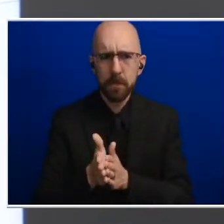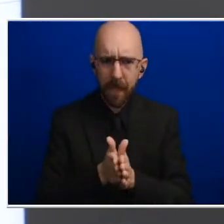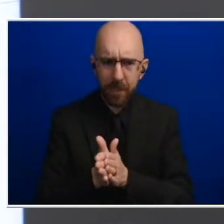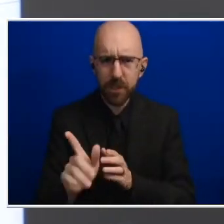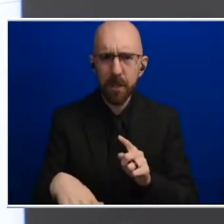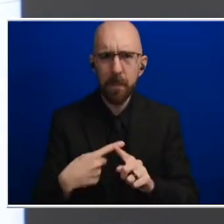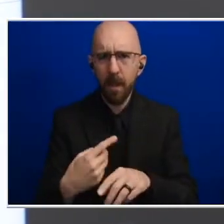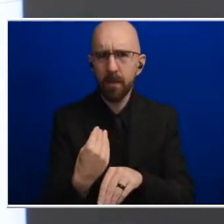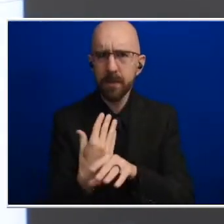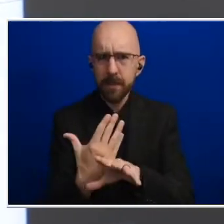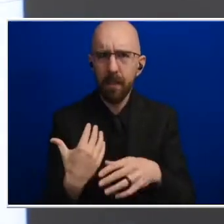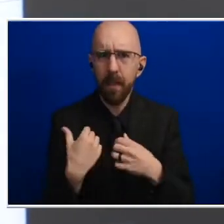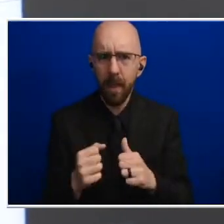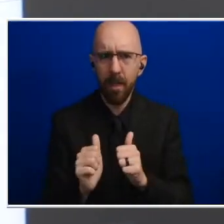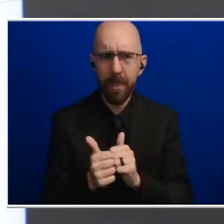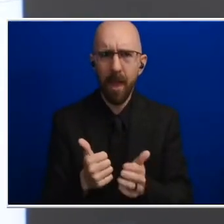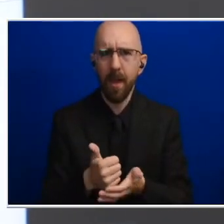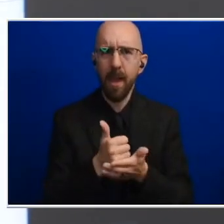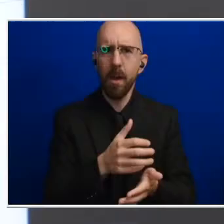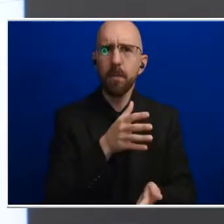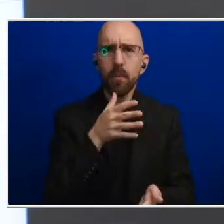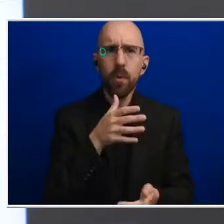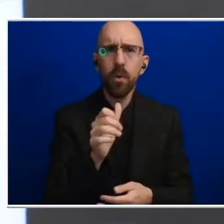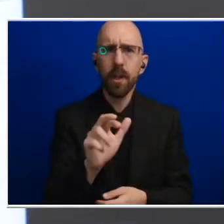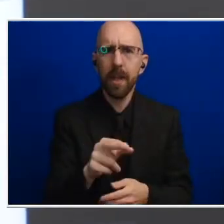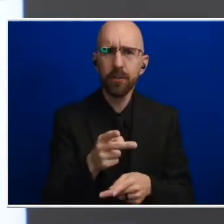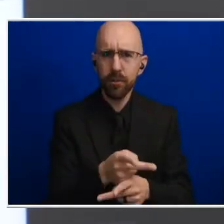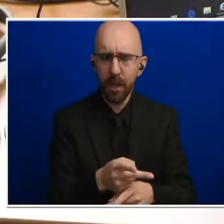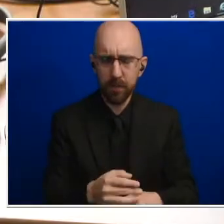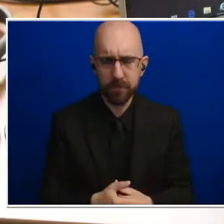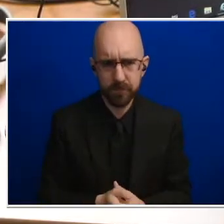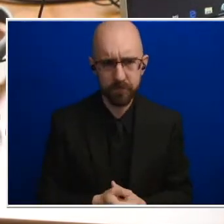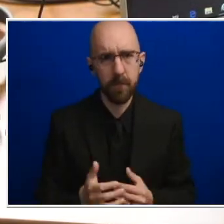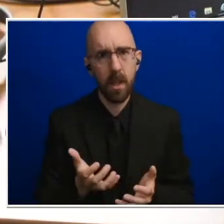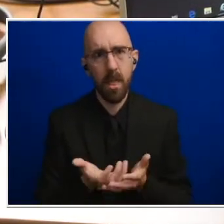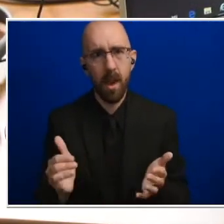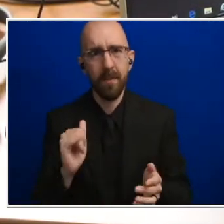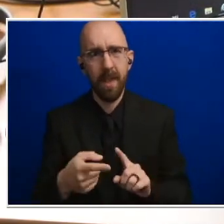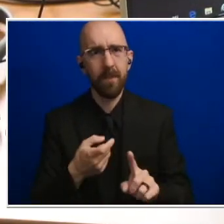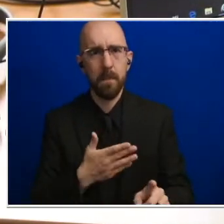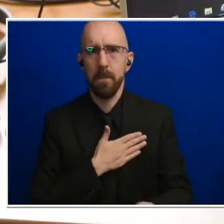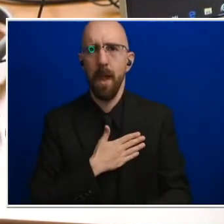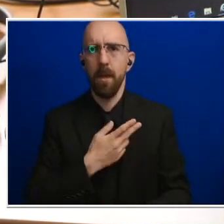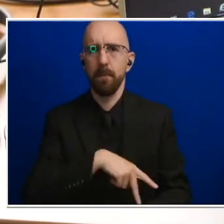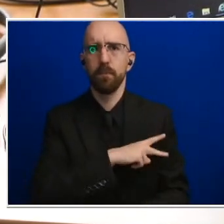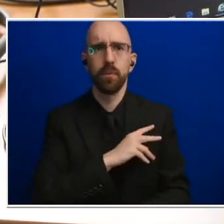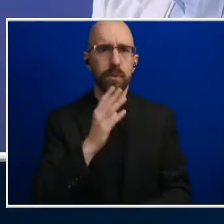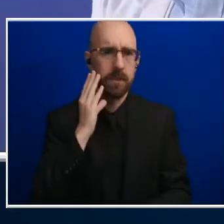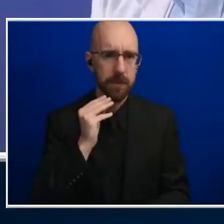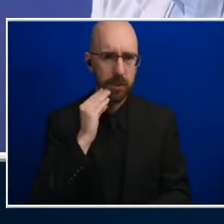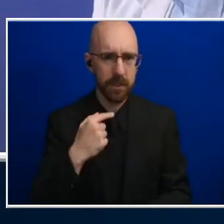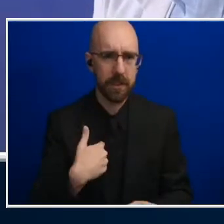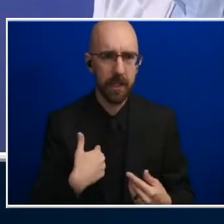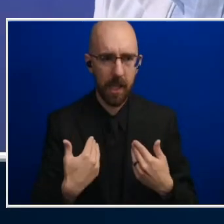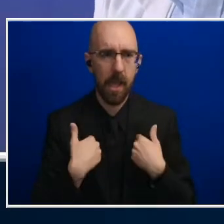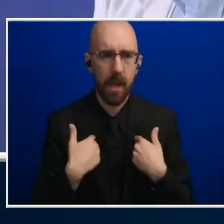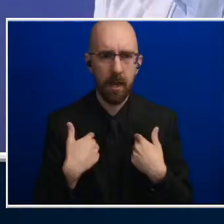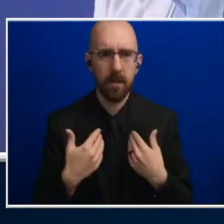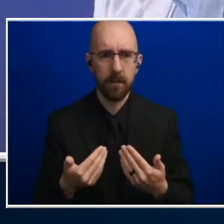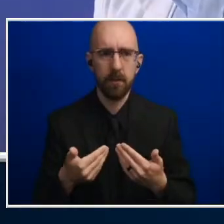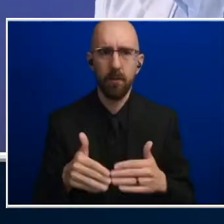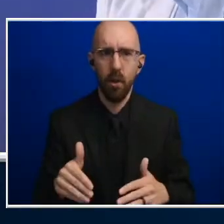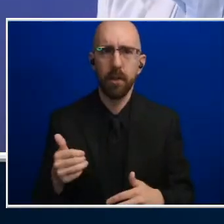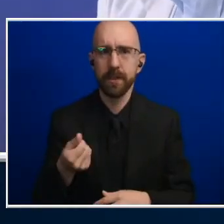help in rural cancer care? Right. A lot of it actually comes from my personal experience. I had lost several members from my